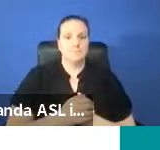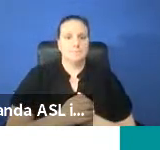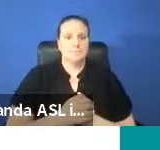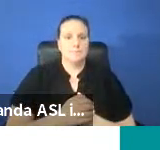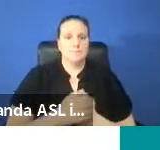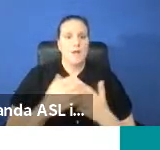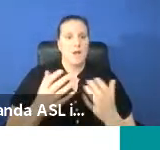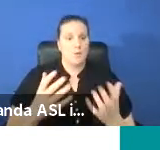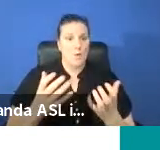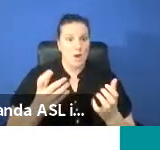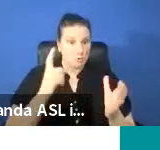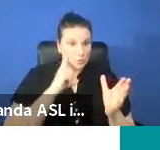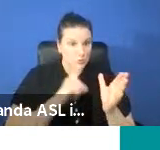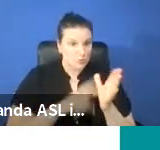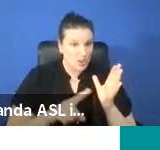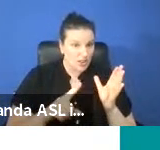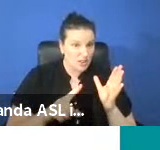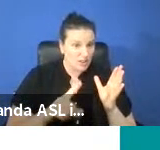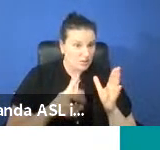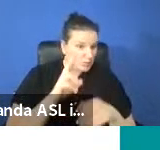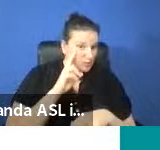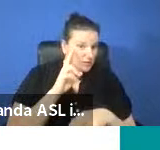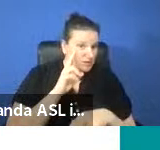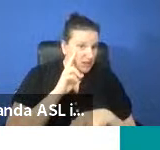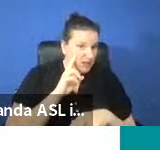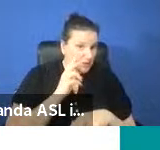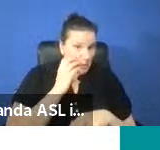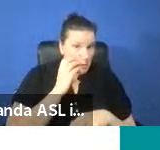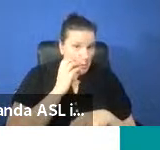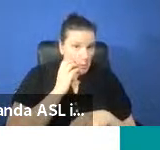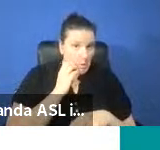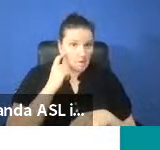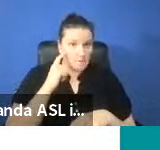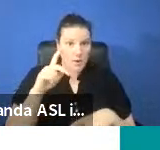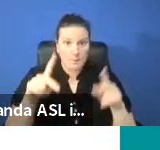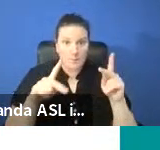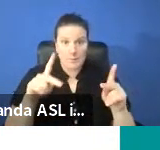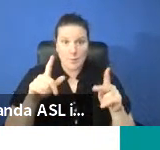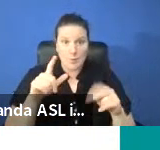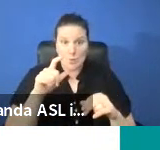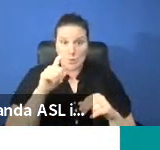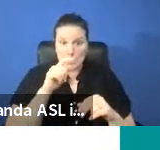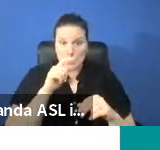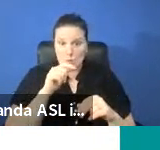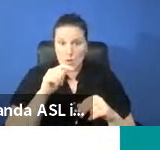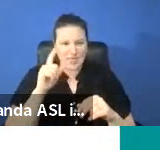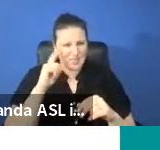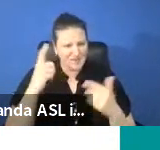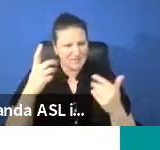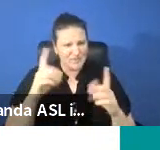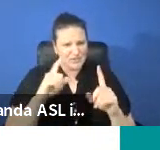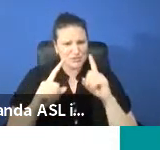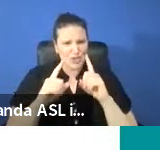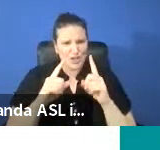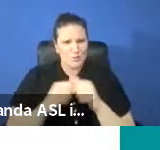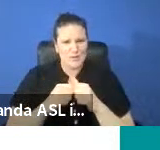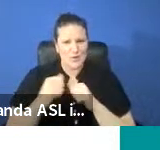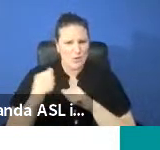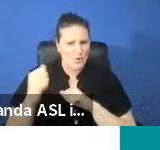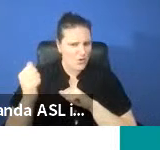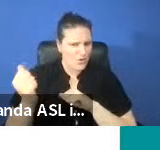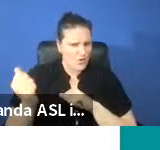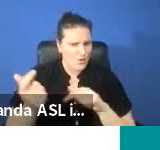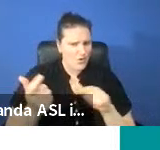I wanted to check and see with, for those of you who, which I think I've spoken with just about